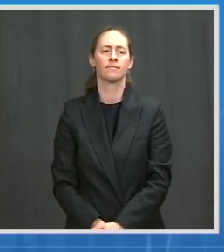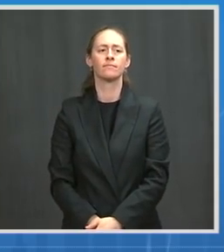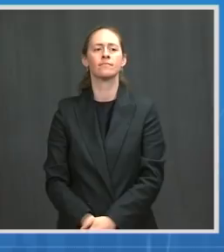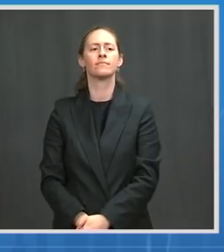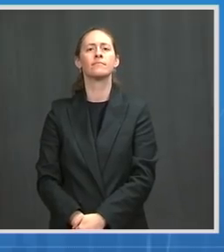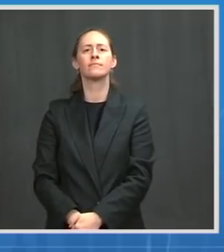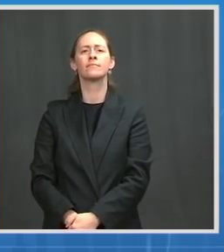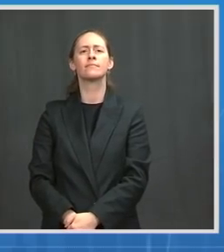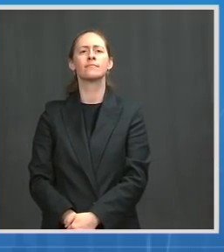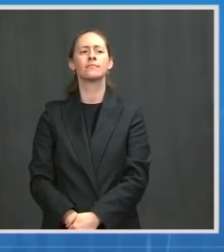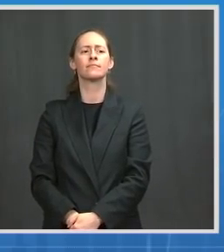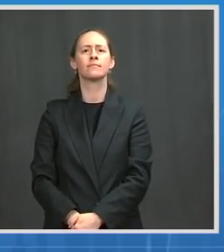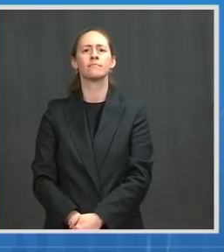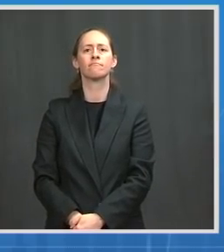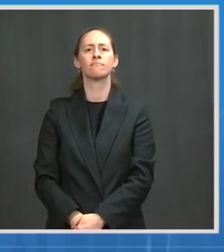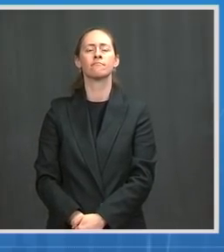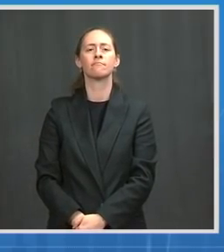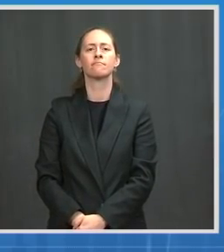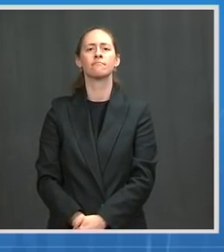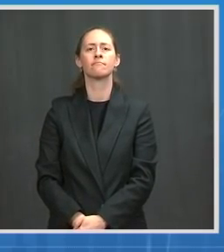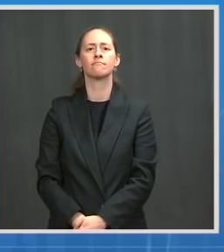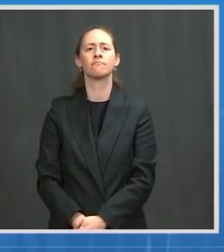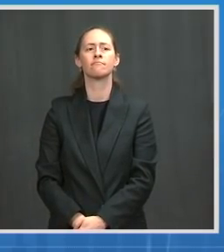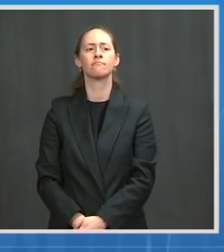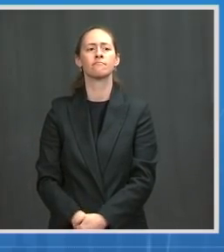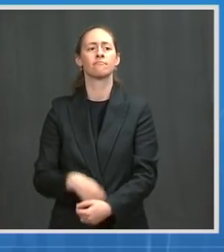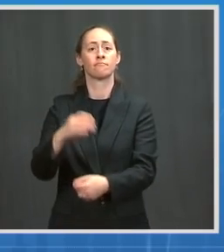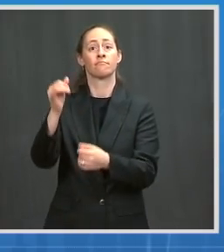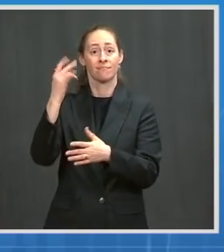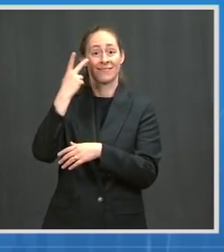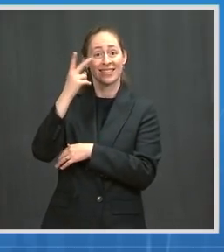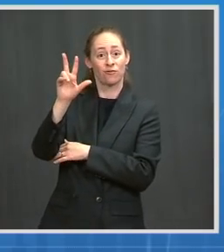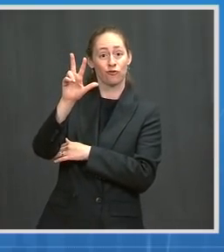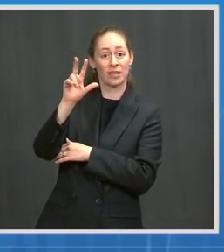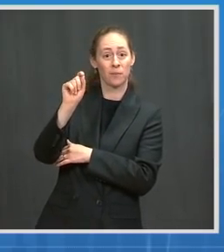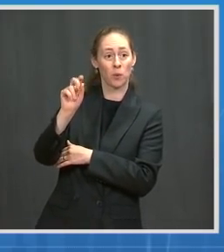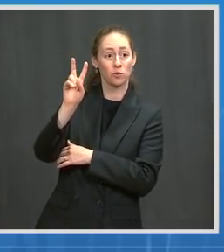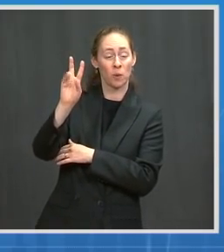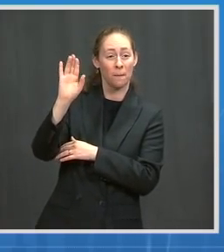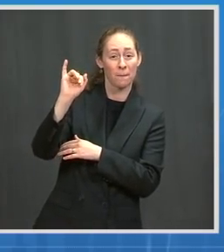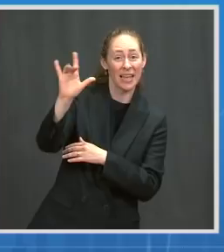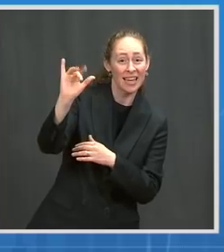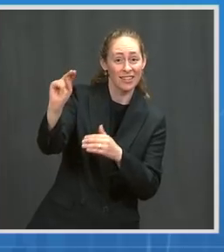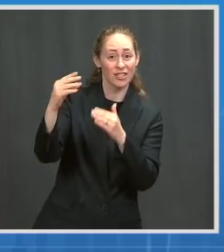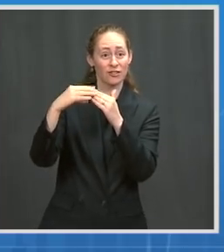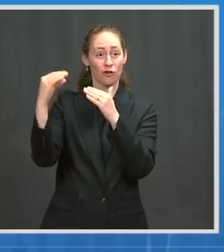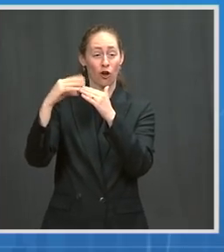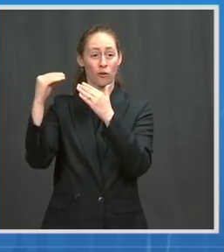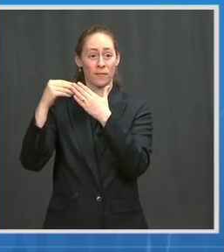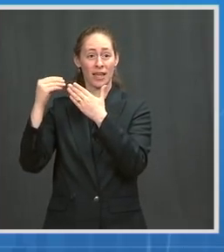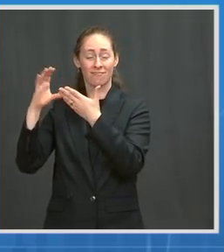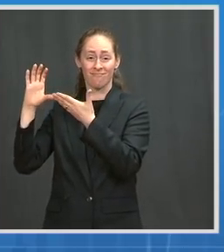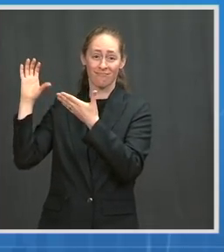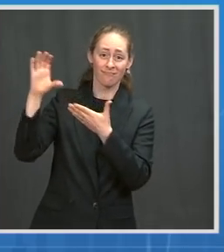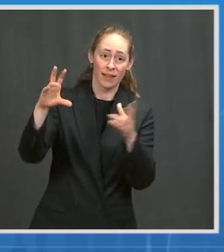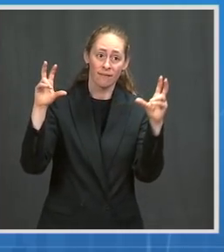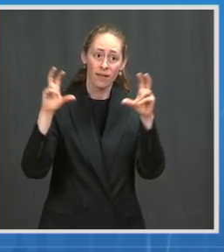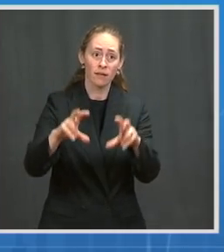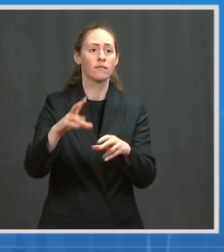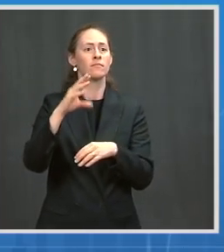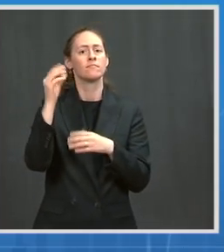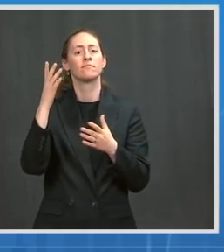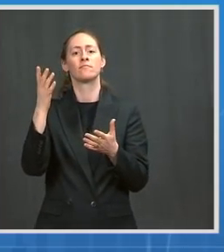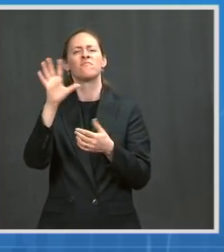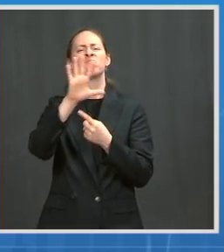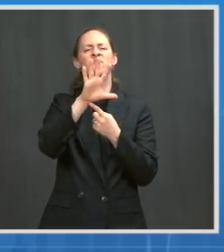It's a total, as I mentioned, of $3.2 billion. There'll be $500 million for fundamental research and